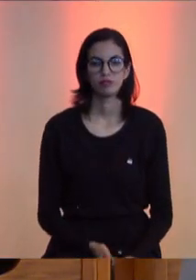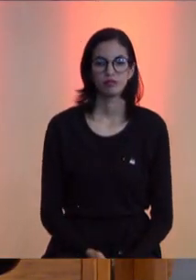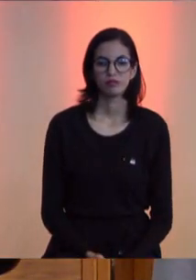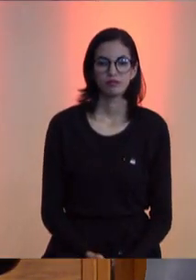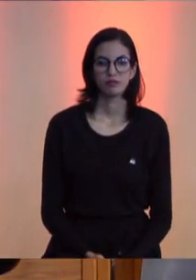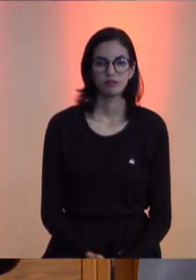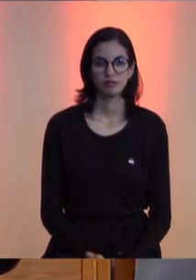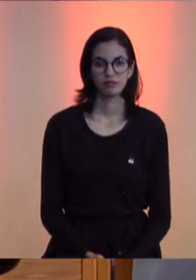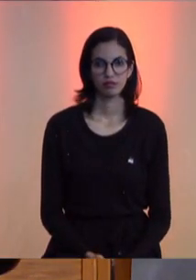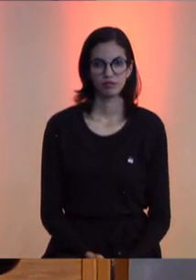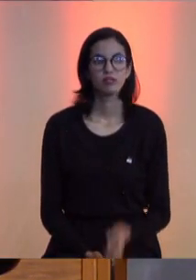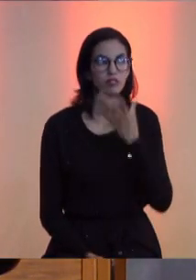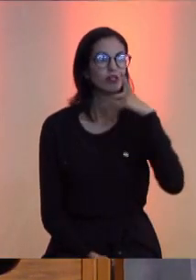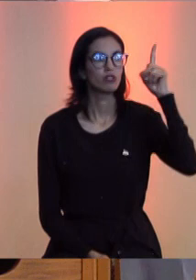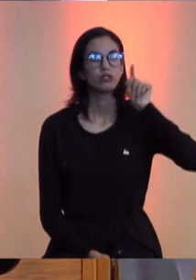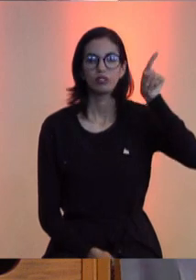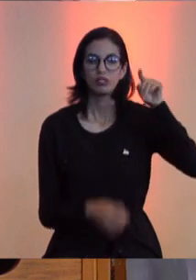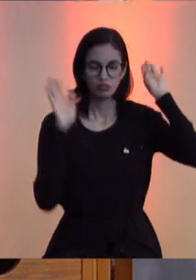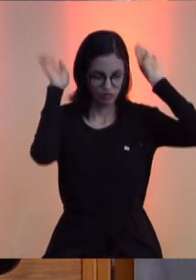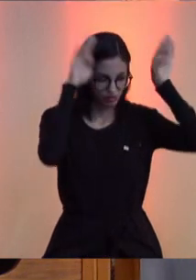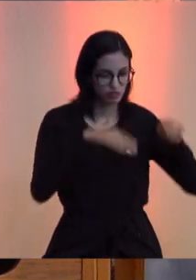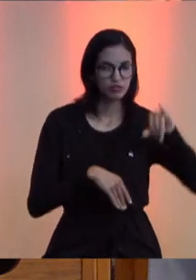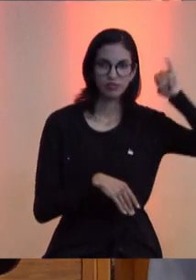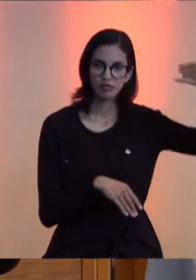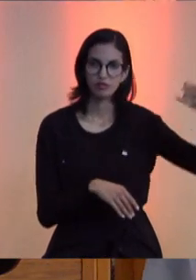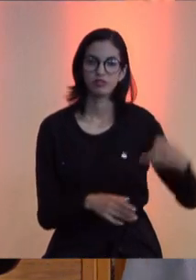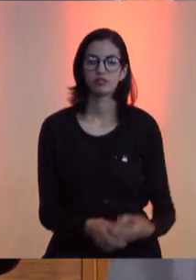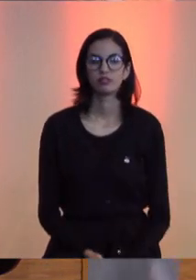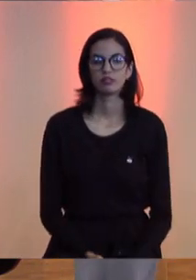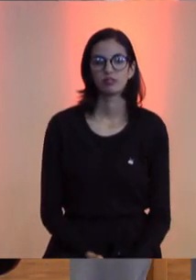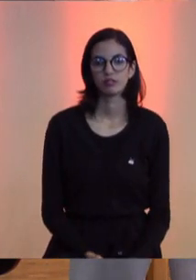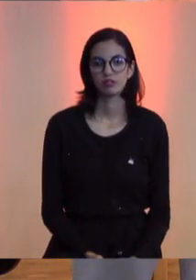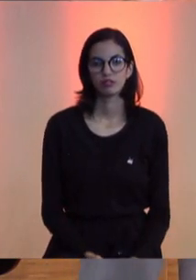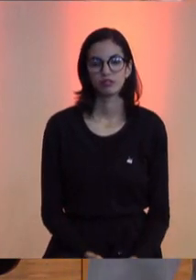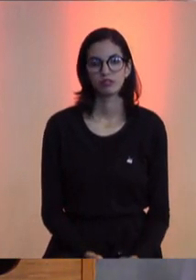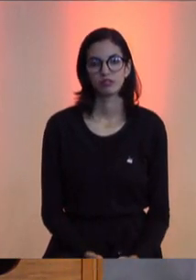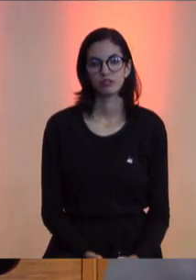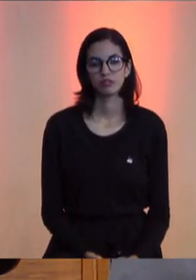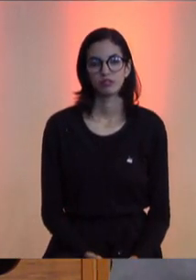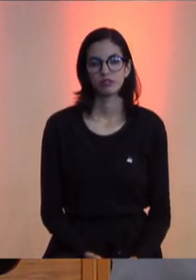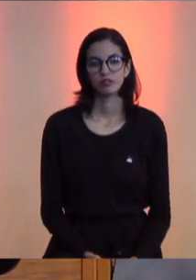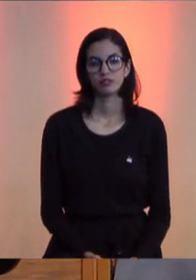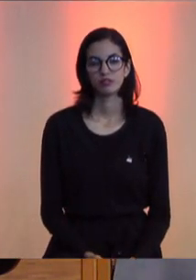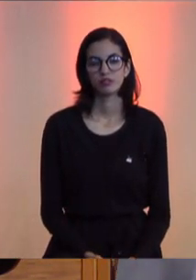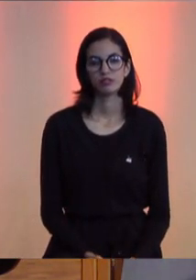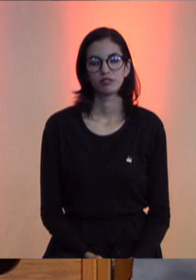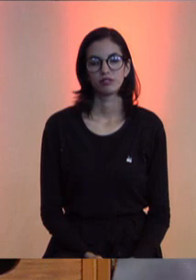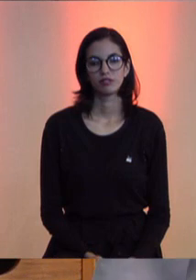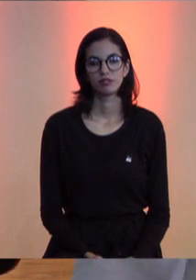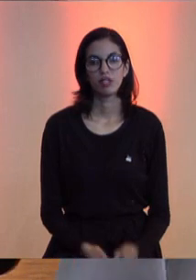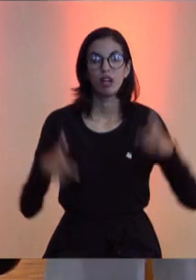we serve. Ese es el Dios que servimos. King Nebuchadnezzar, we will not worship your God.